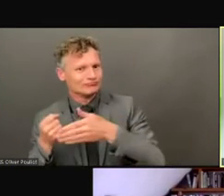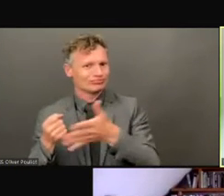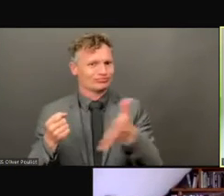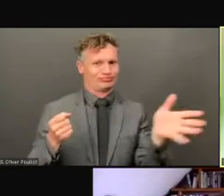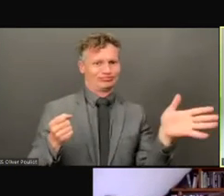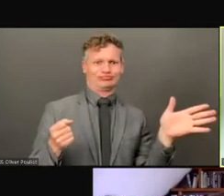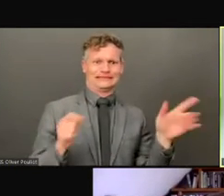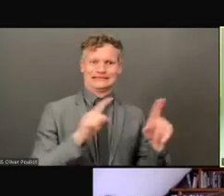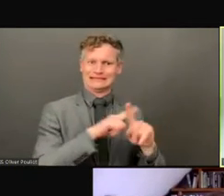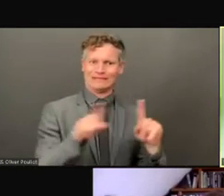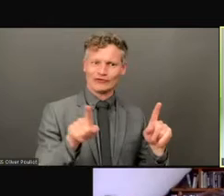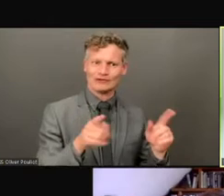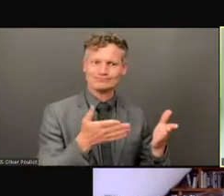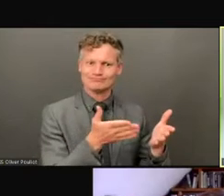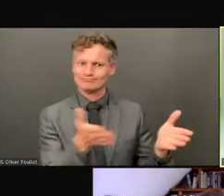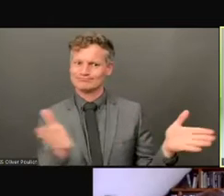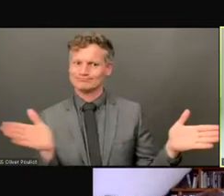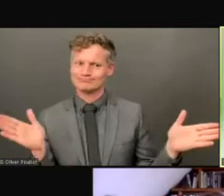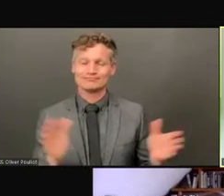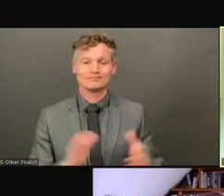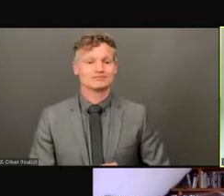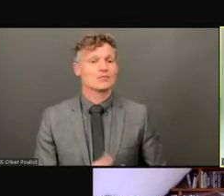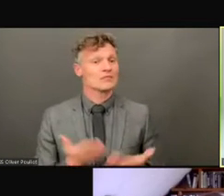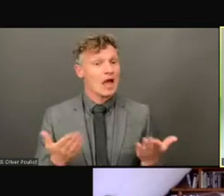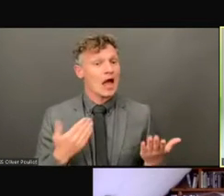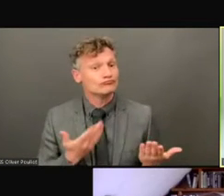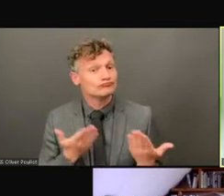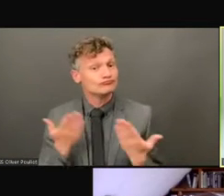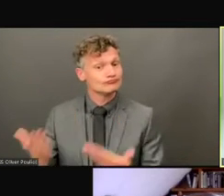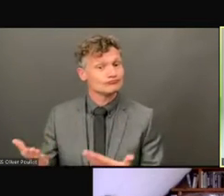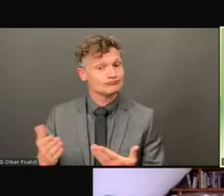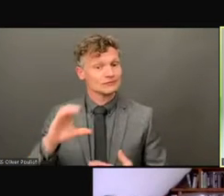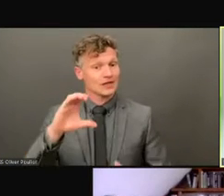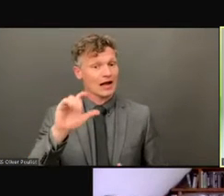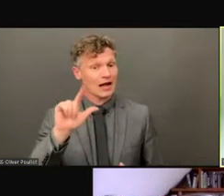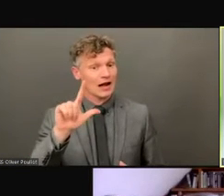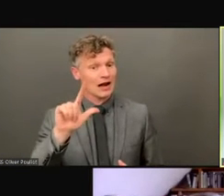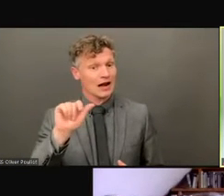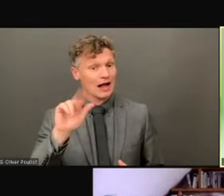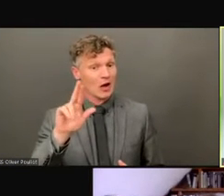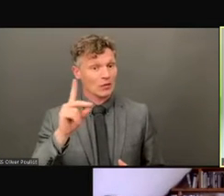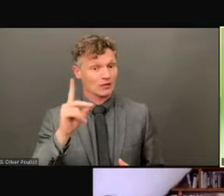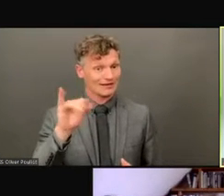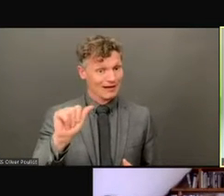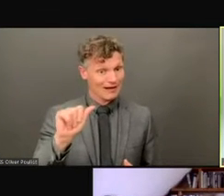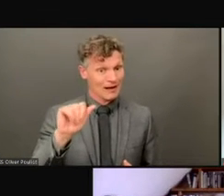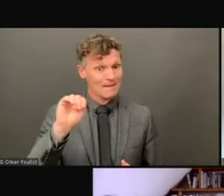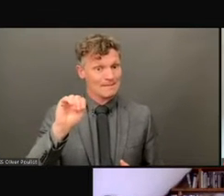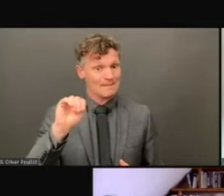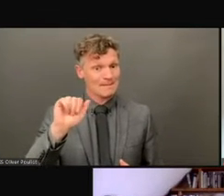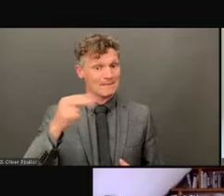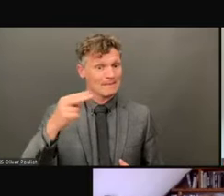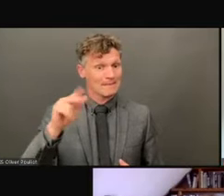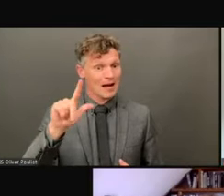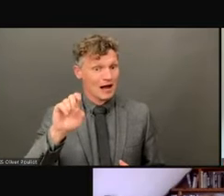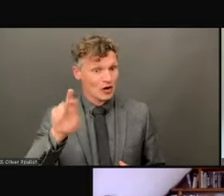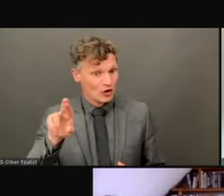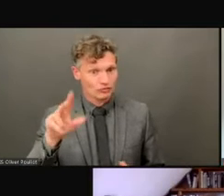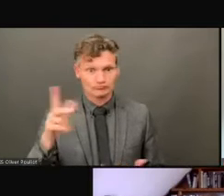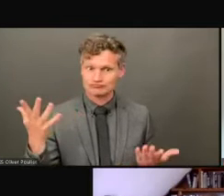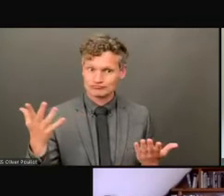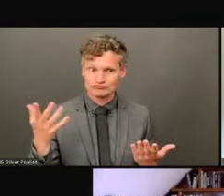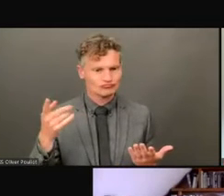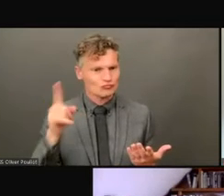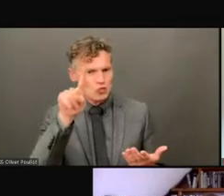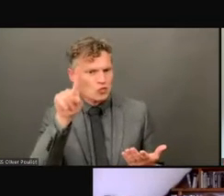persons, and why is it important for the equal enjoyment of their human rights? Thank you, Nena, for the question. And also